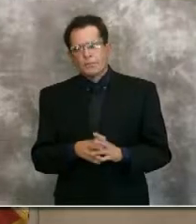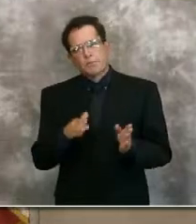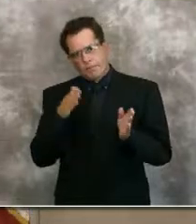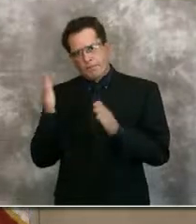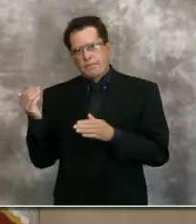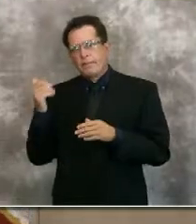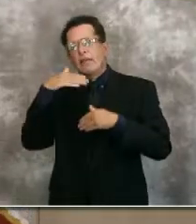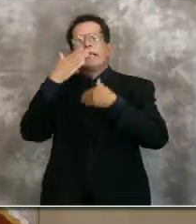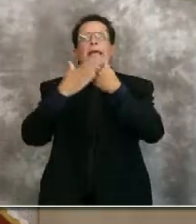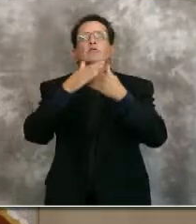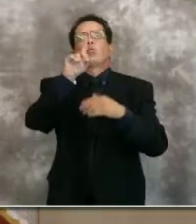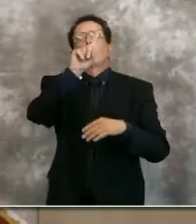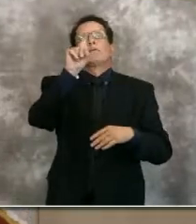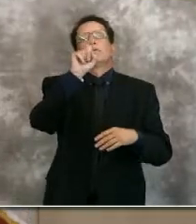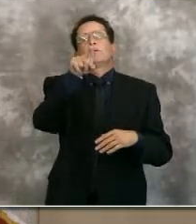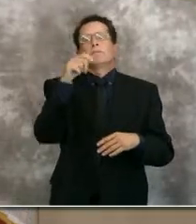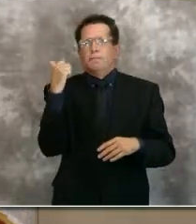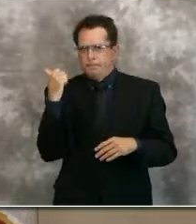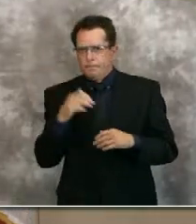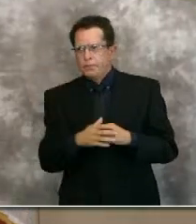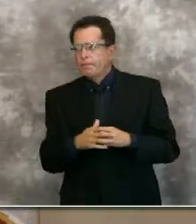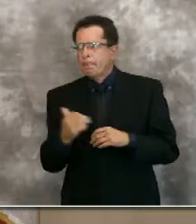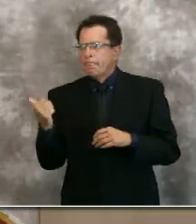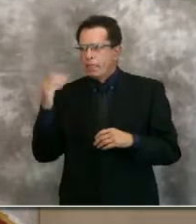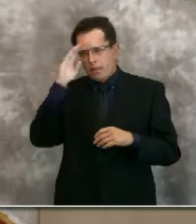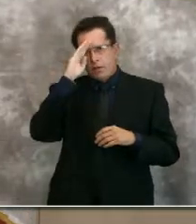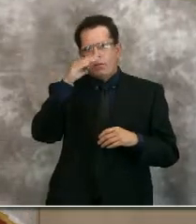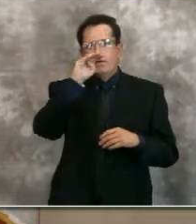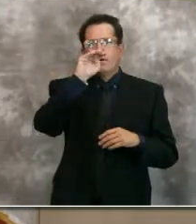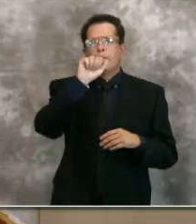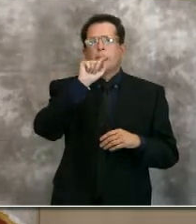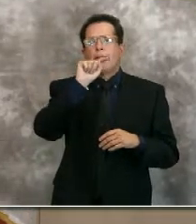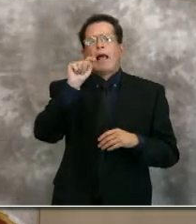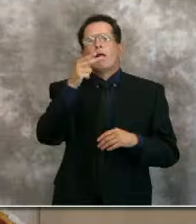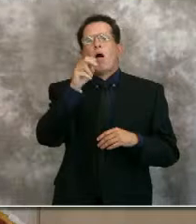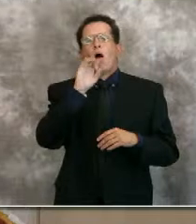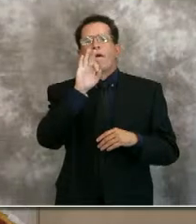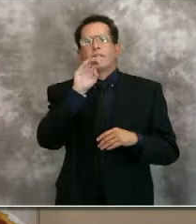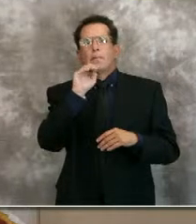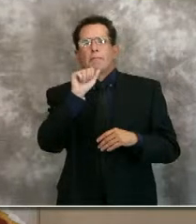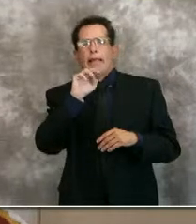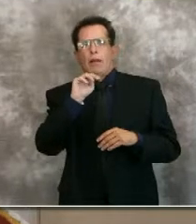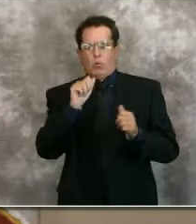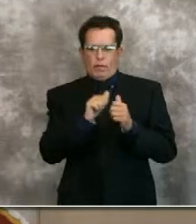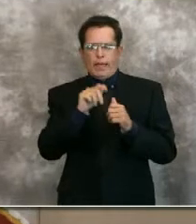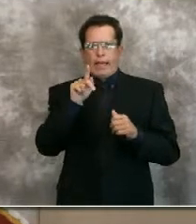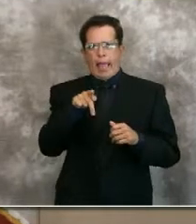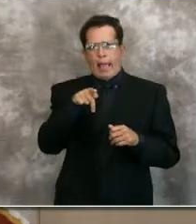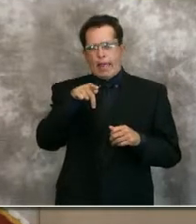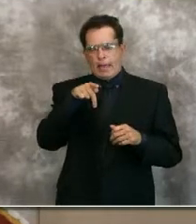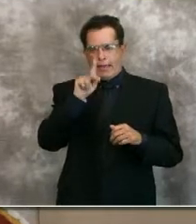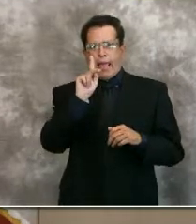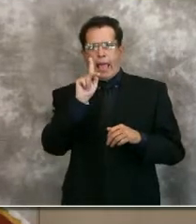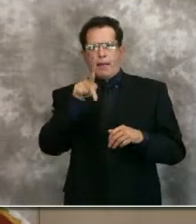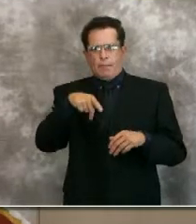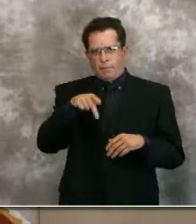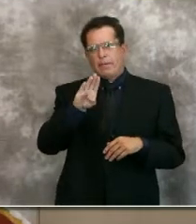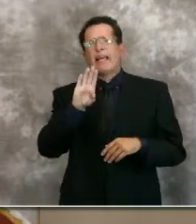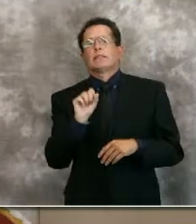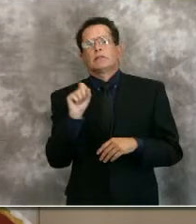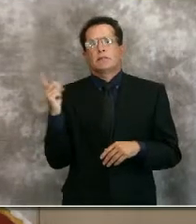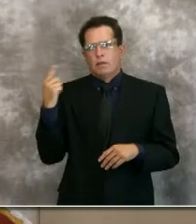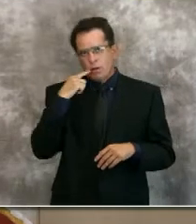Okay, let's go to the next question. Yes, that'll be Matt Hoffman with KPBS. Please go ahead. Hi, I have